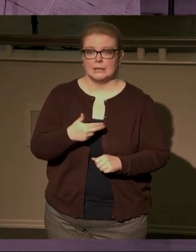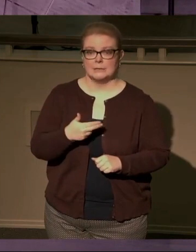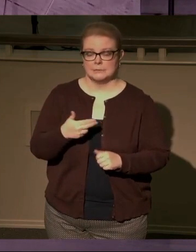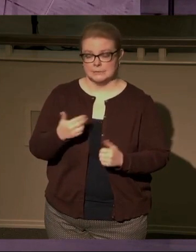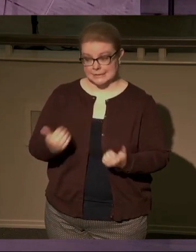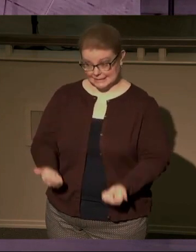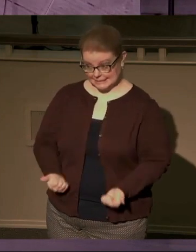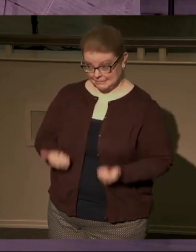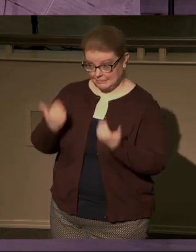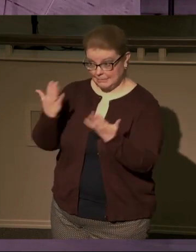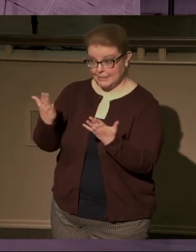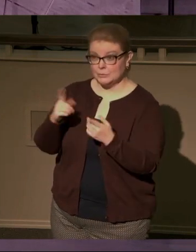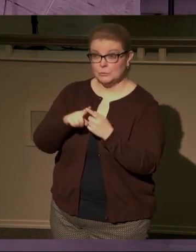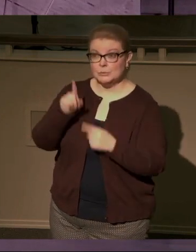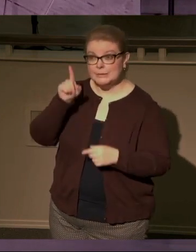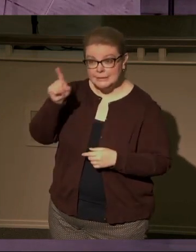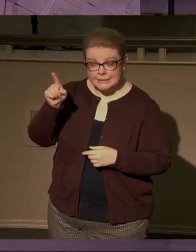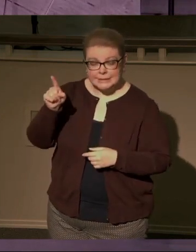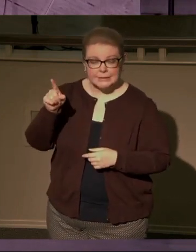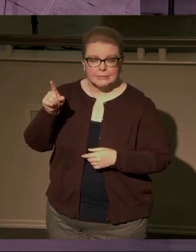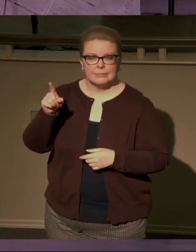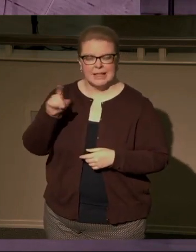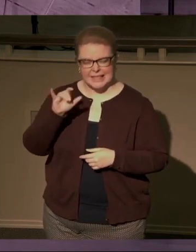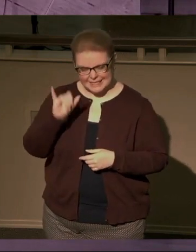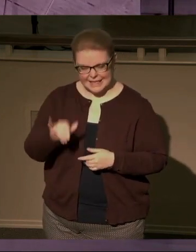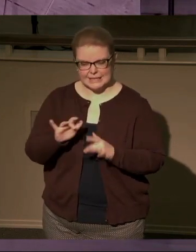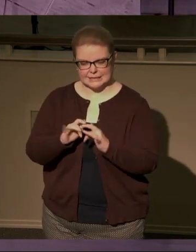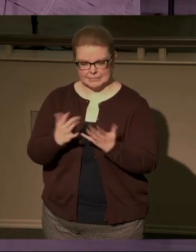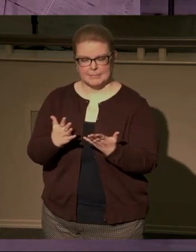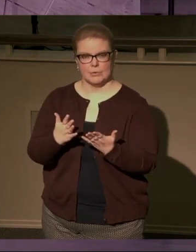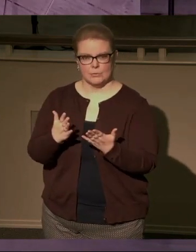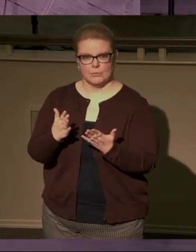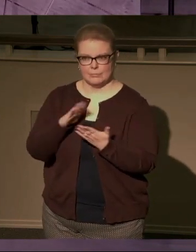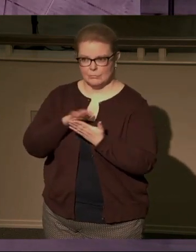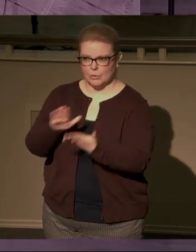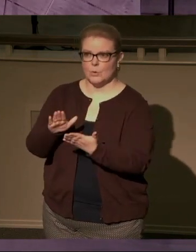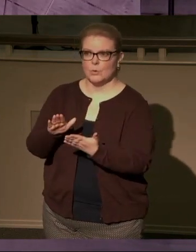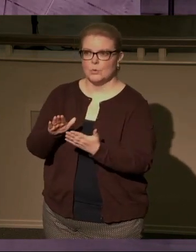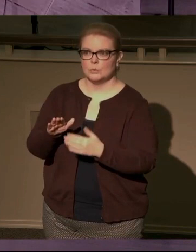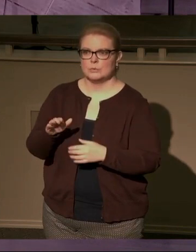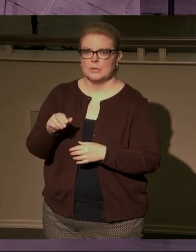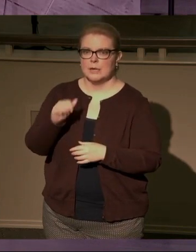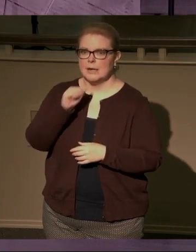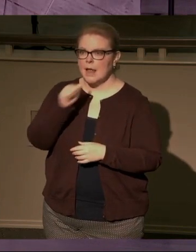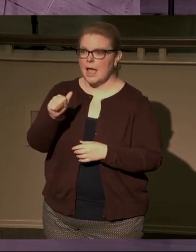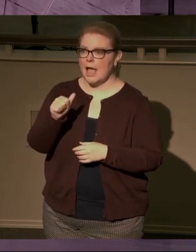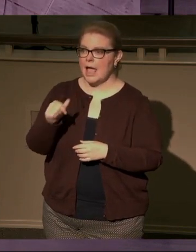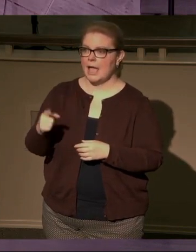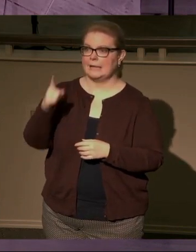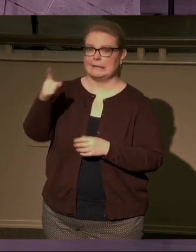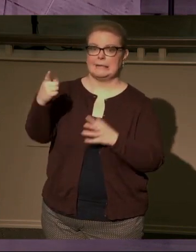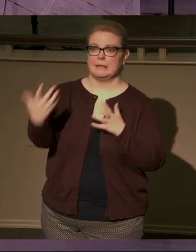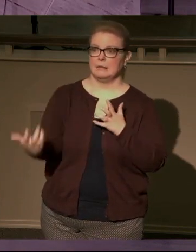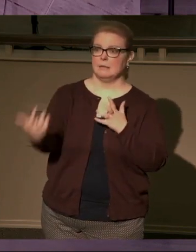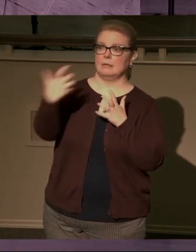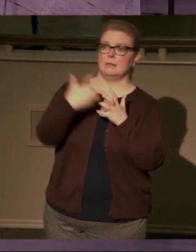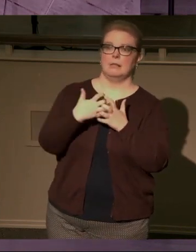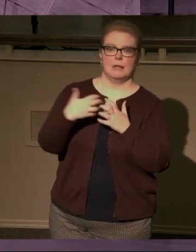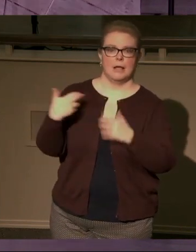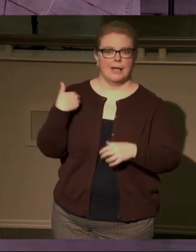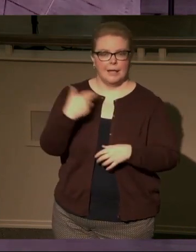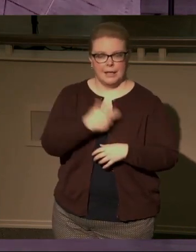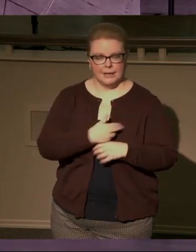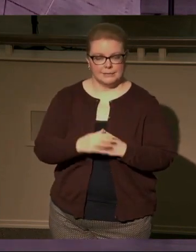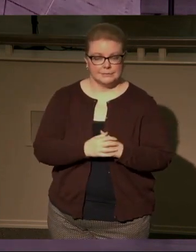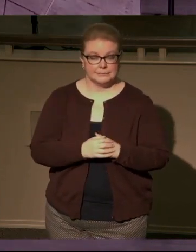Submission to him is the biblical way, not capitulation to us. So at the end of